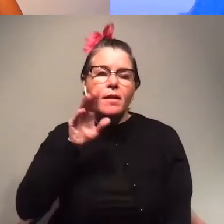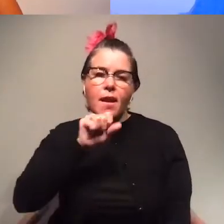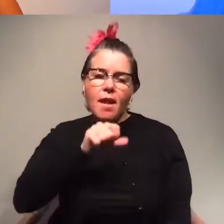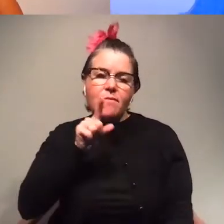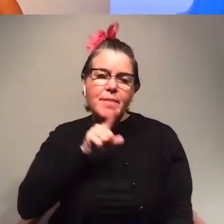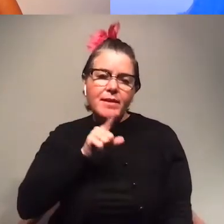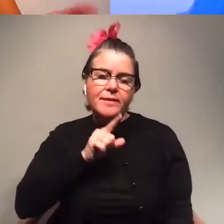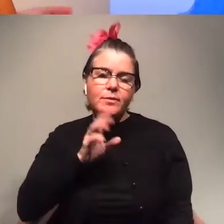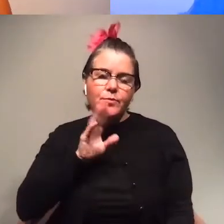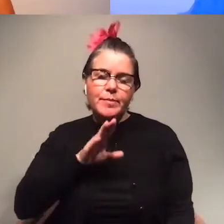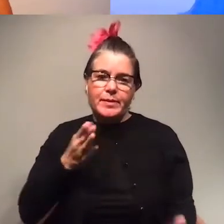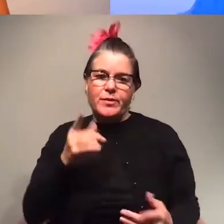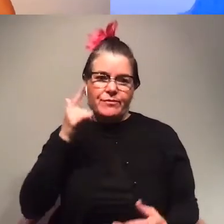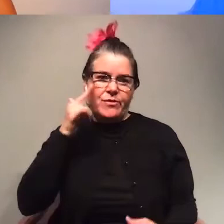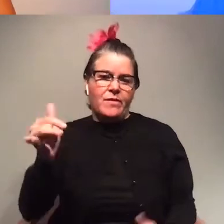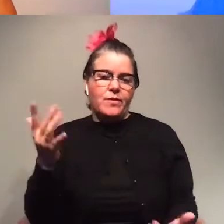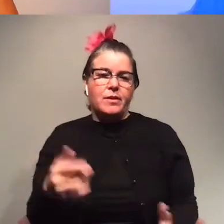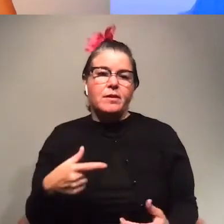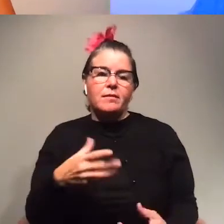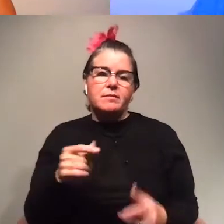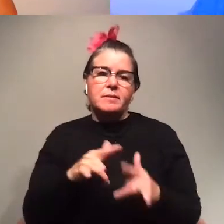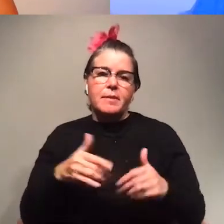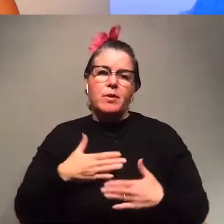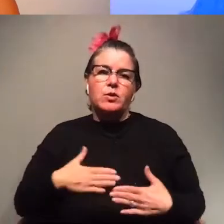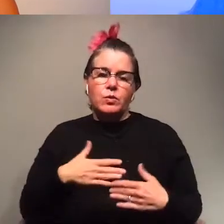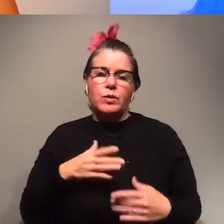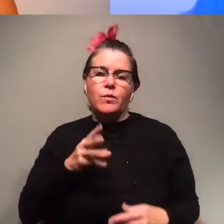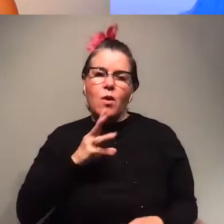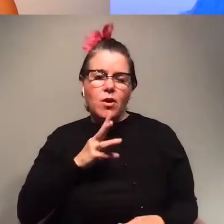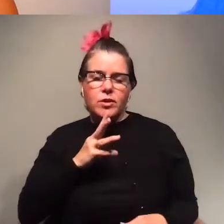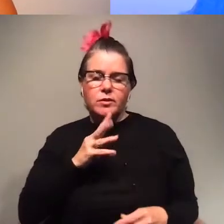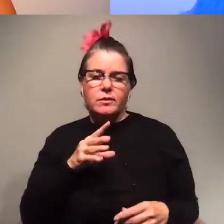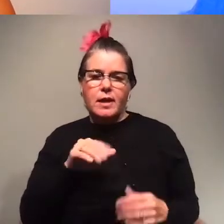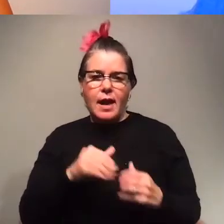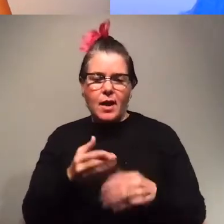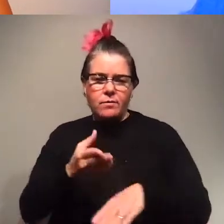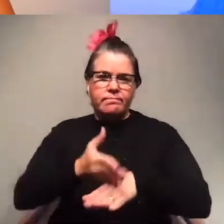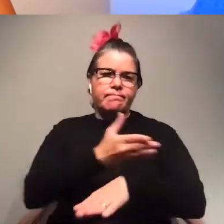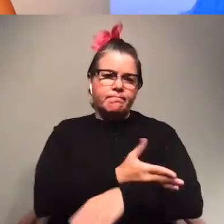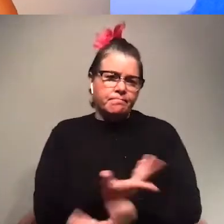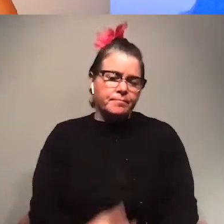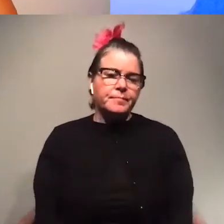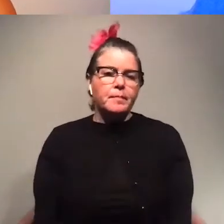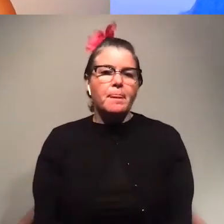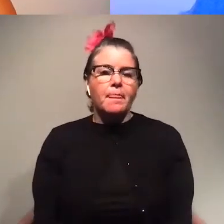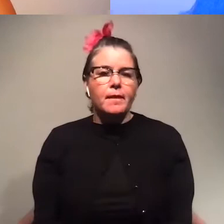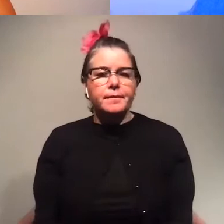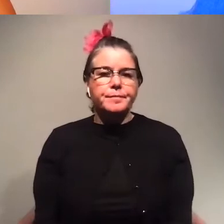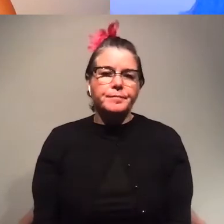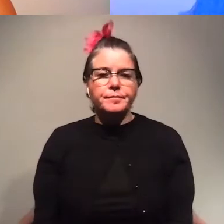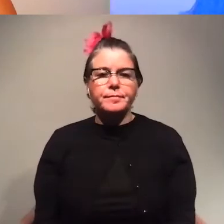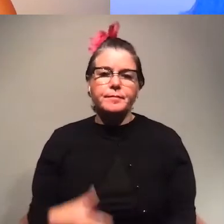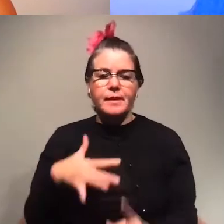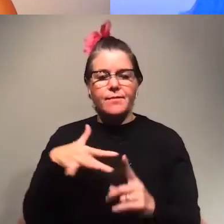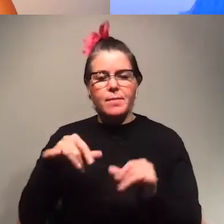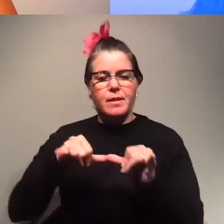here forever, but I also really enjoy just understanding our water and how we can improve it. So I think that's probably where the environmental engineering